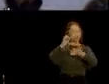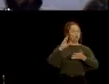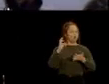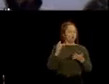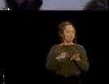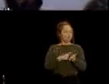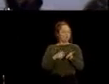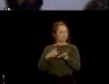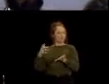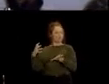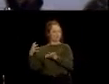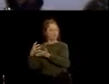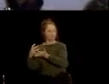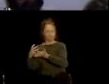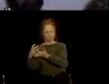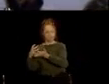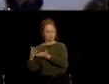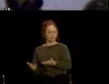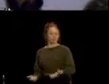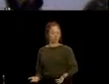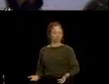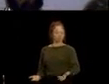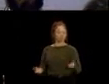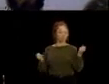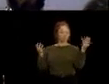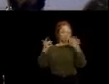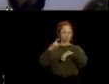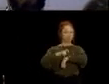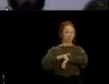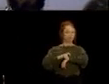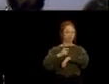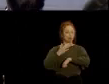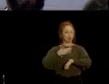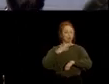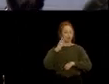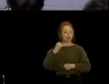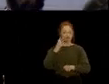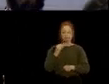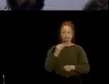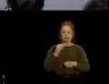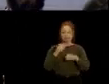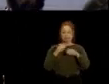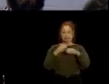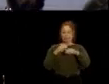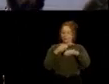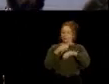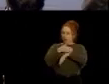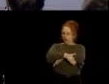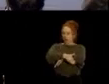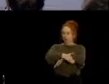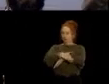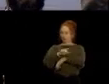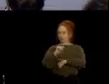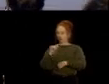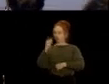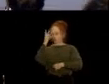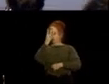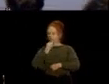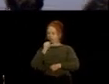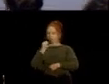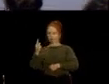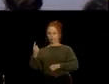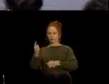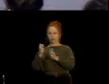You know, there have been plenty of times, I'd say, especially after The Pretty One came out, that I had